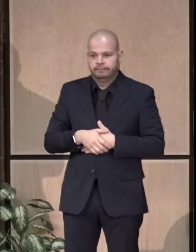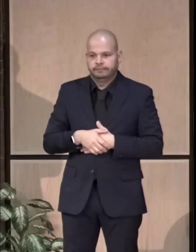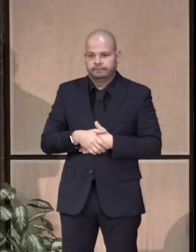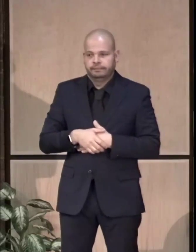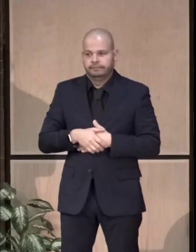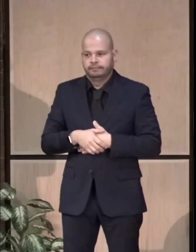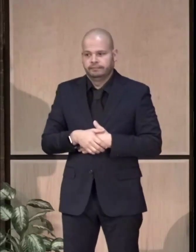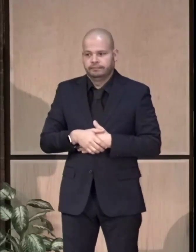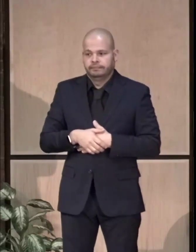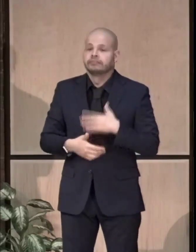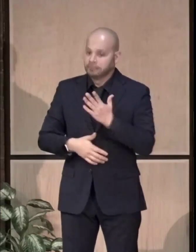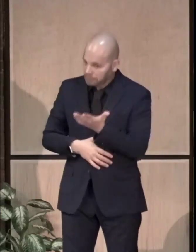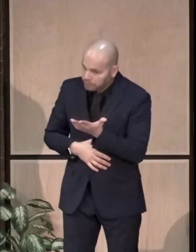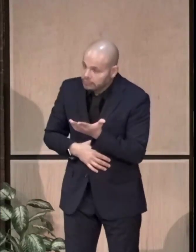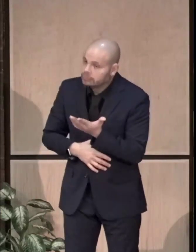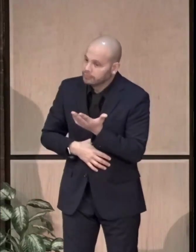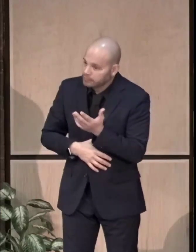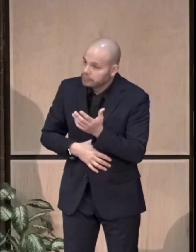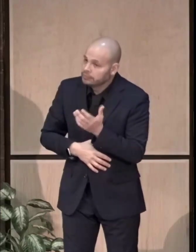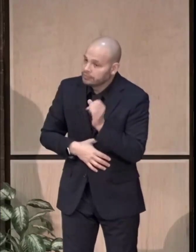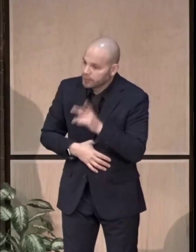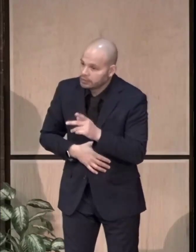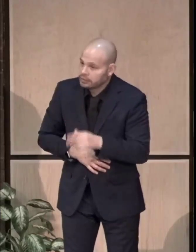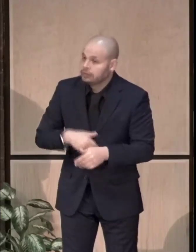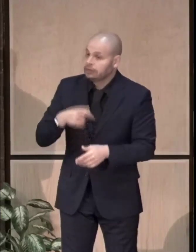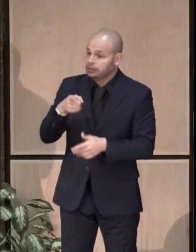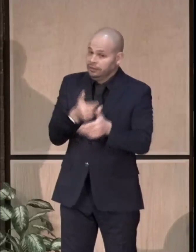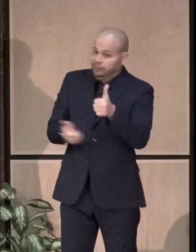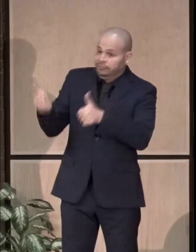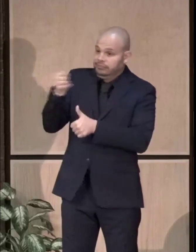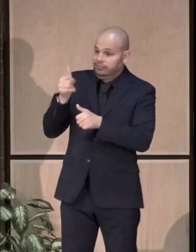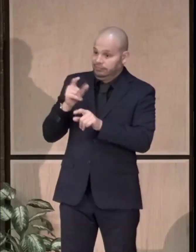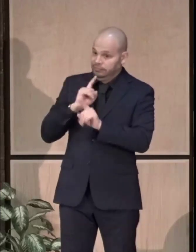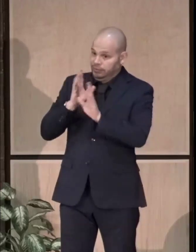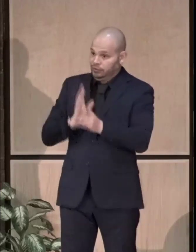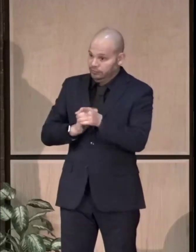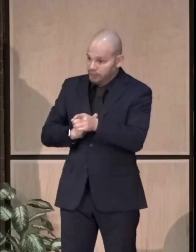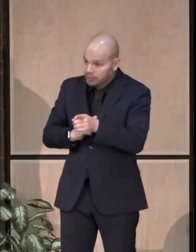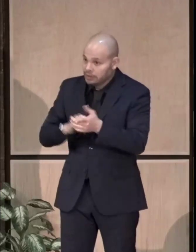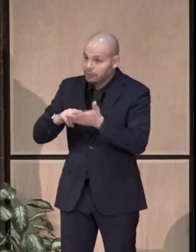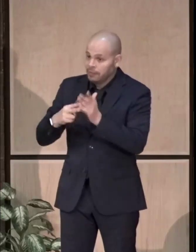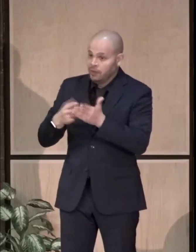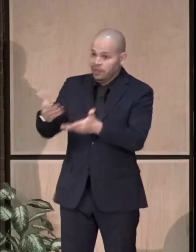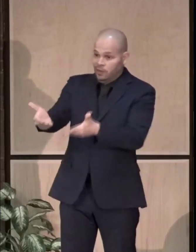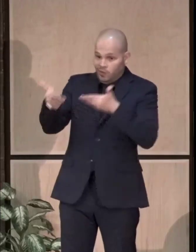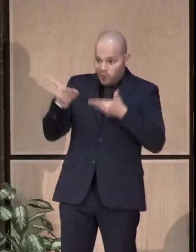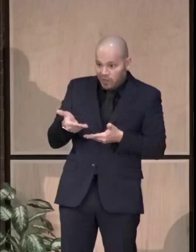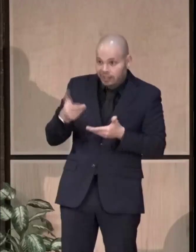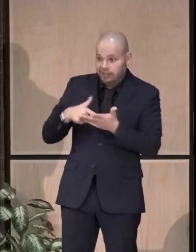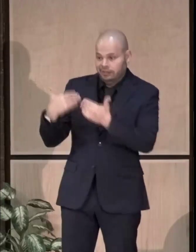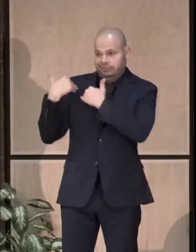And that was a recommendation for you as the commander. It is in the recommendation for commander section,